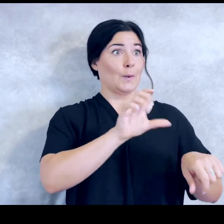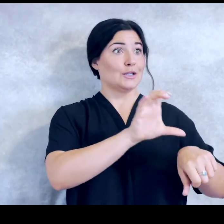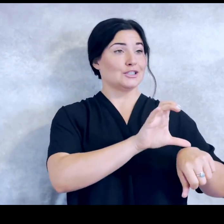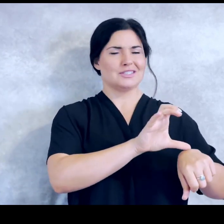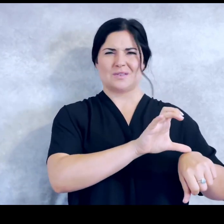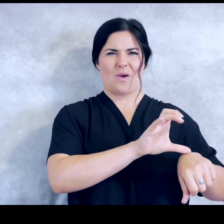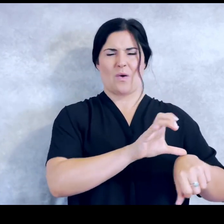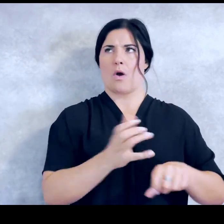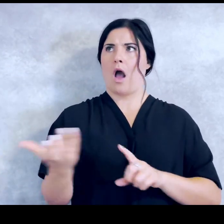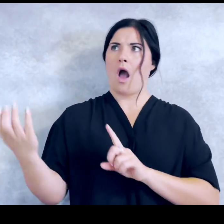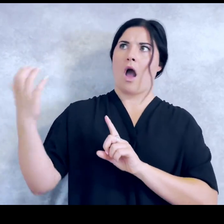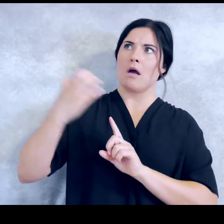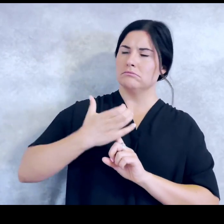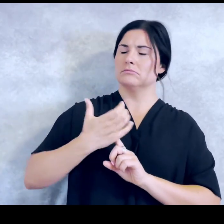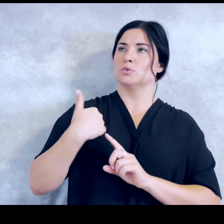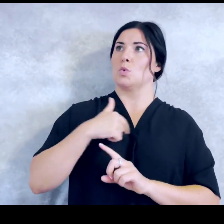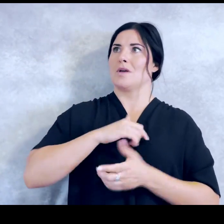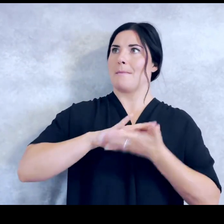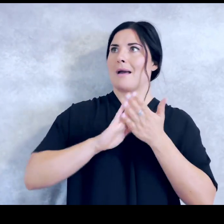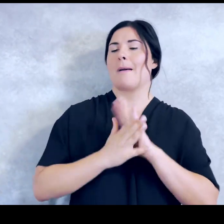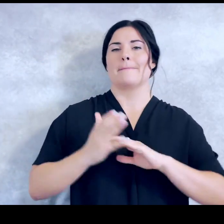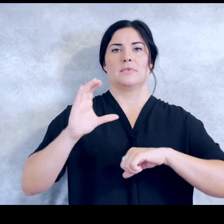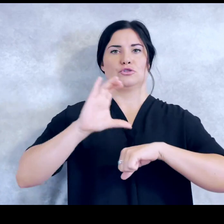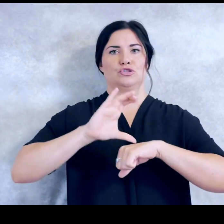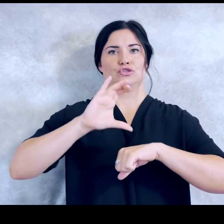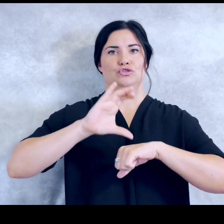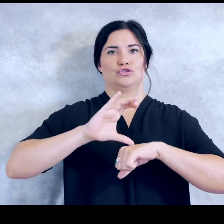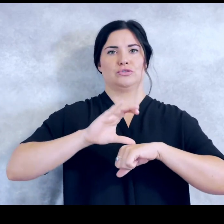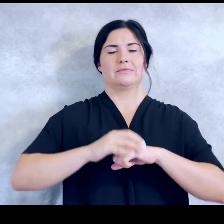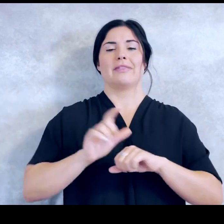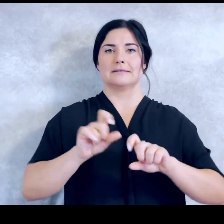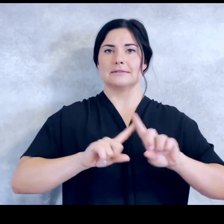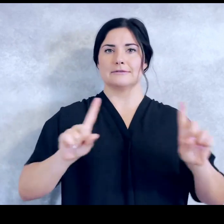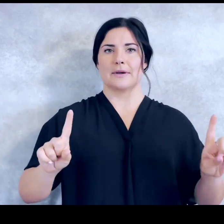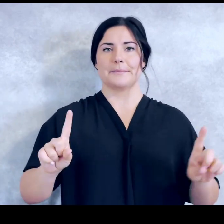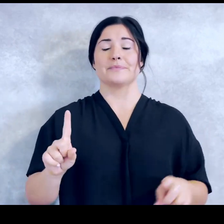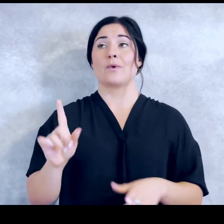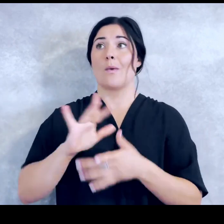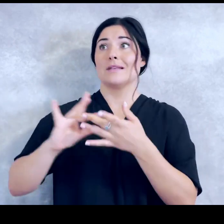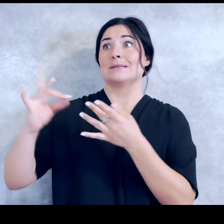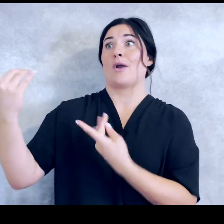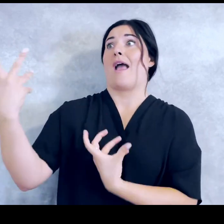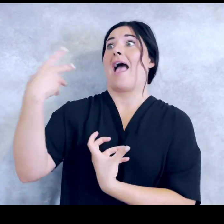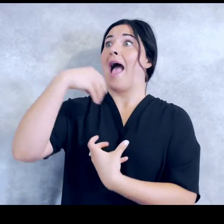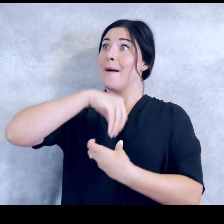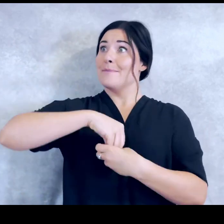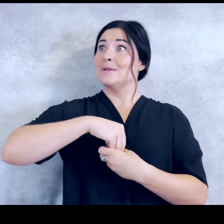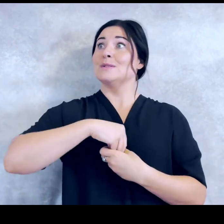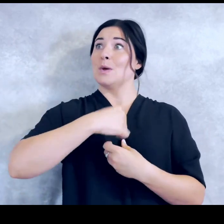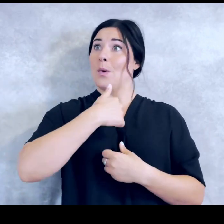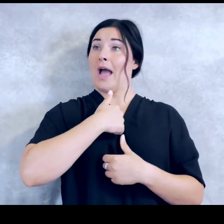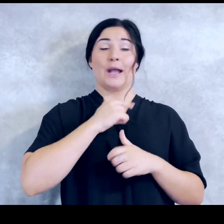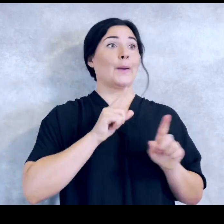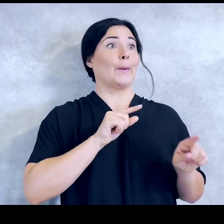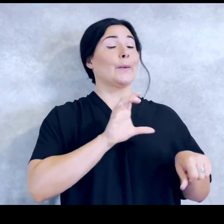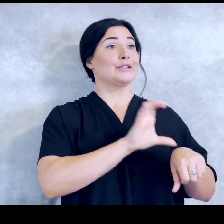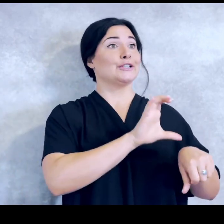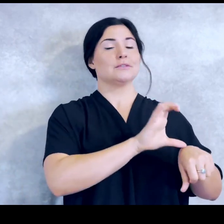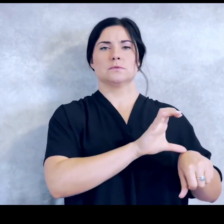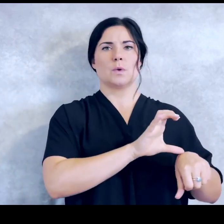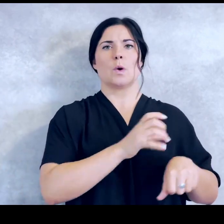us so that we could be the church. It's a difference. The Holy Spirit didn't empower us so that we could do